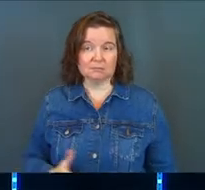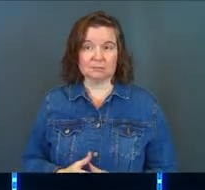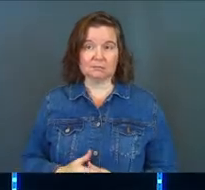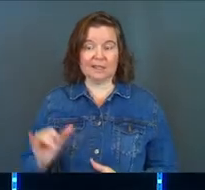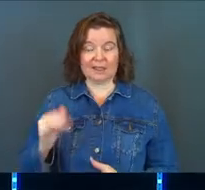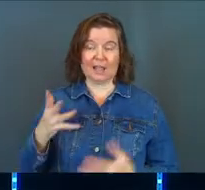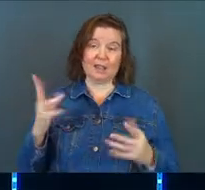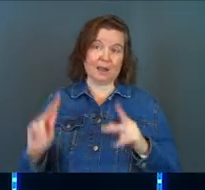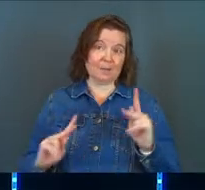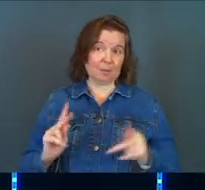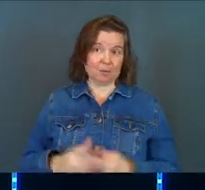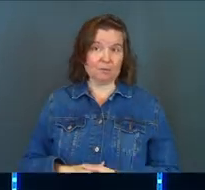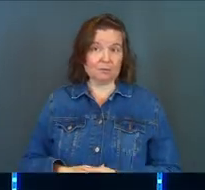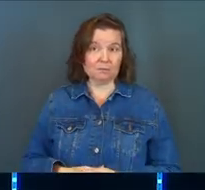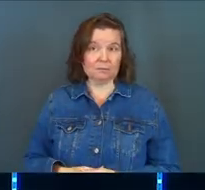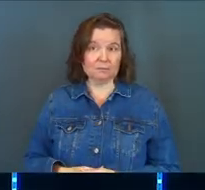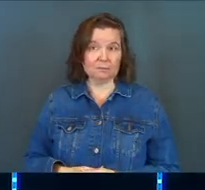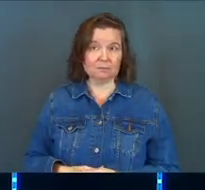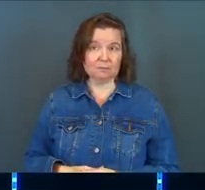Like a lot of people.